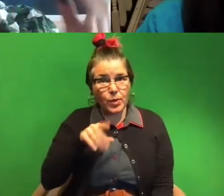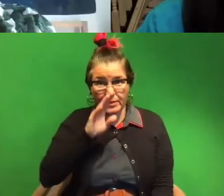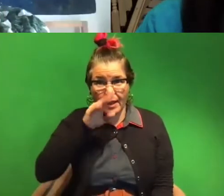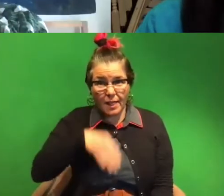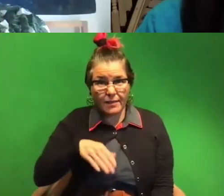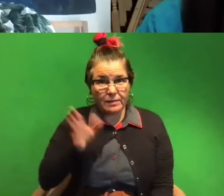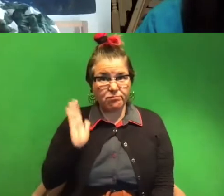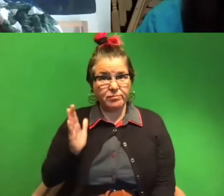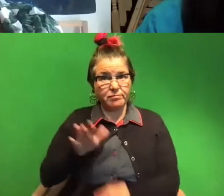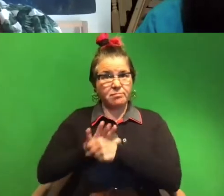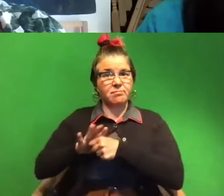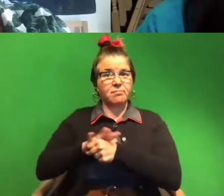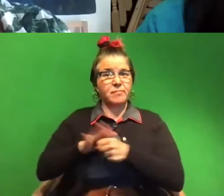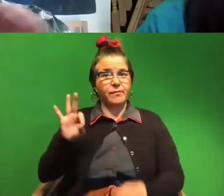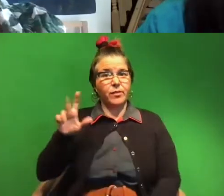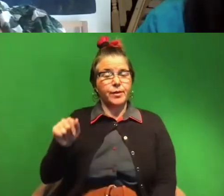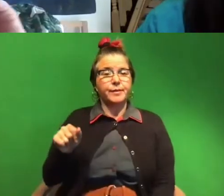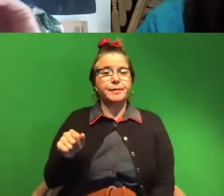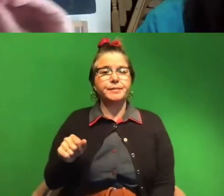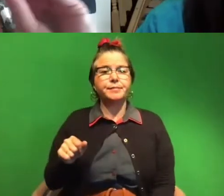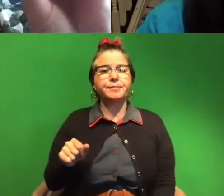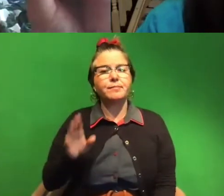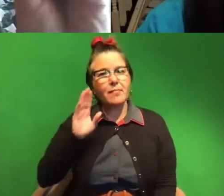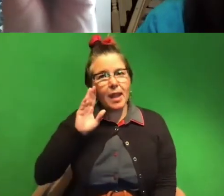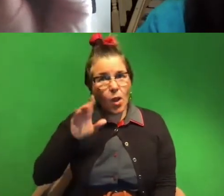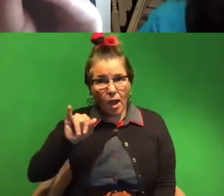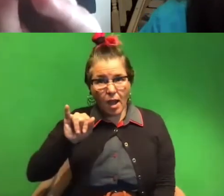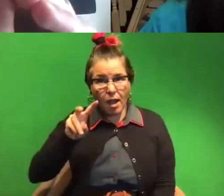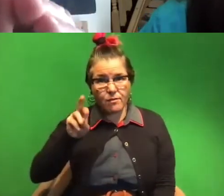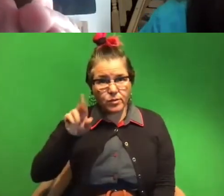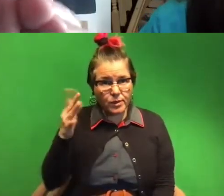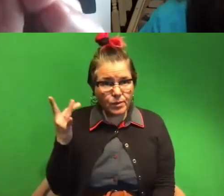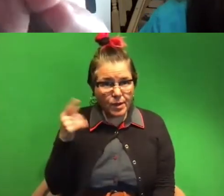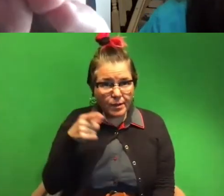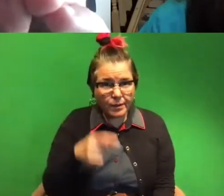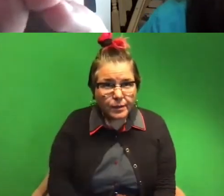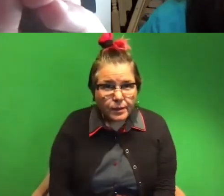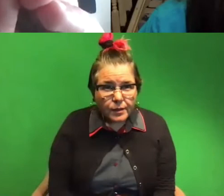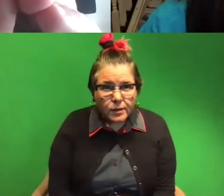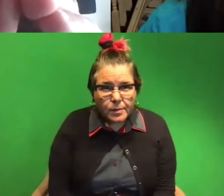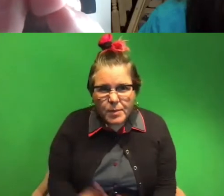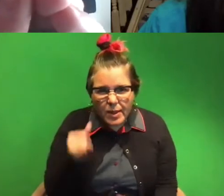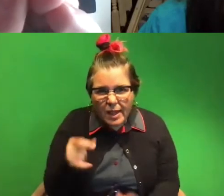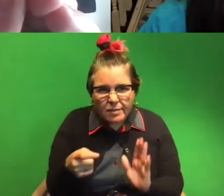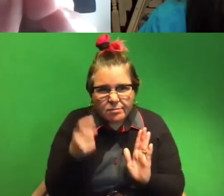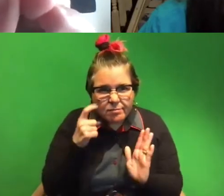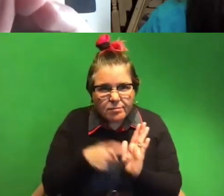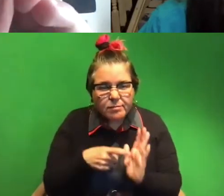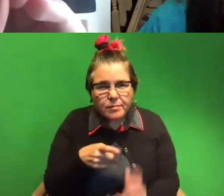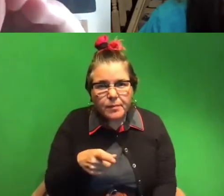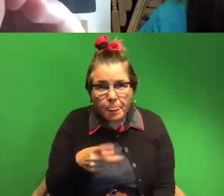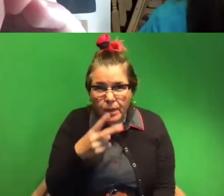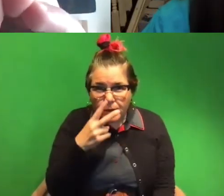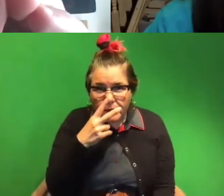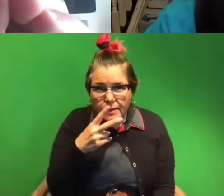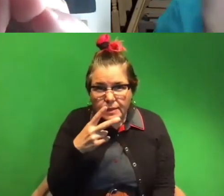around. And I know that this is ivory because you probably won't be able to see it. But do you see those